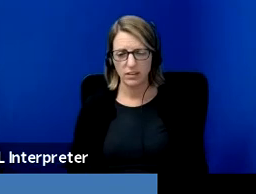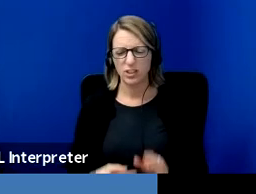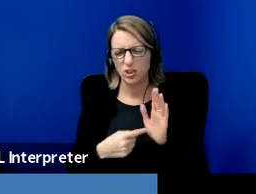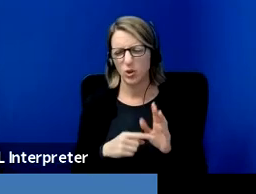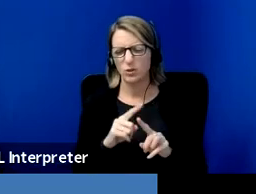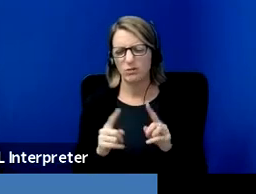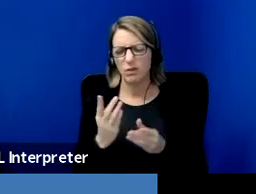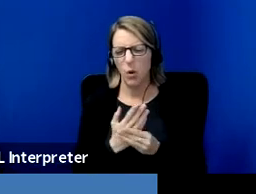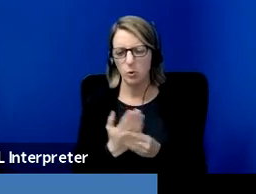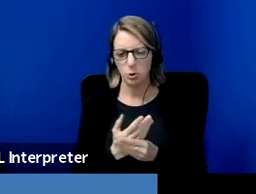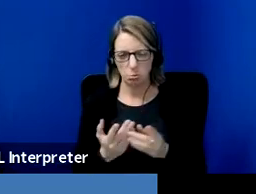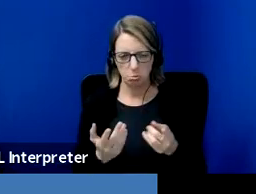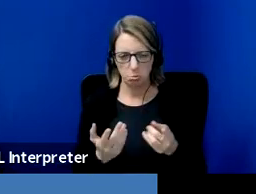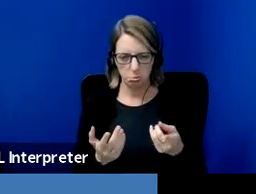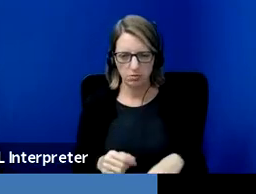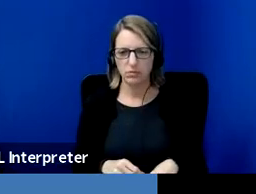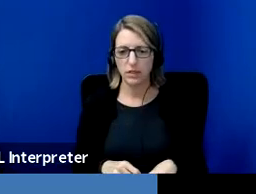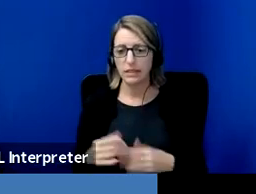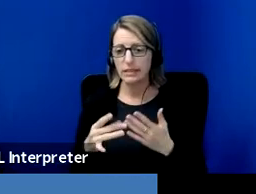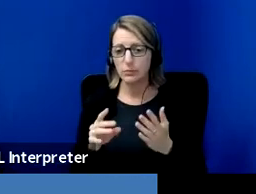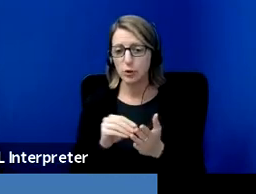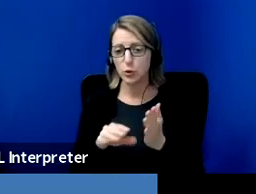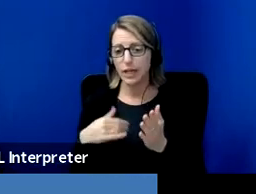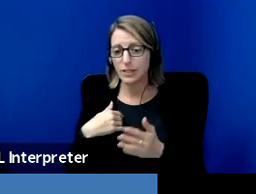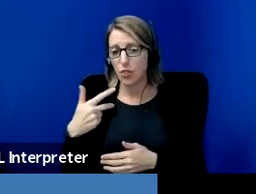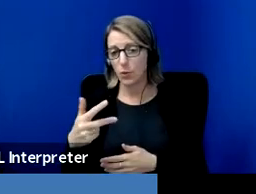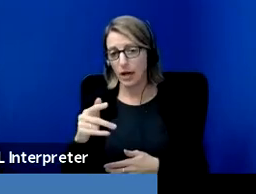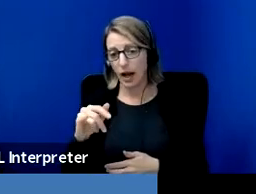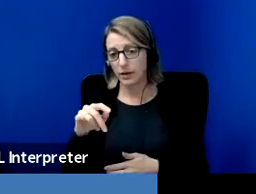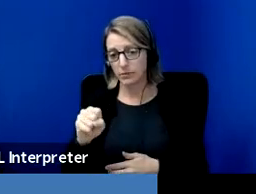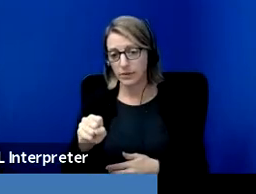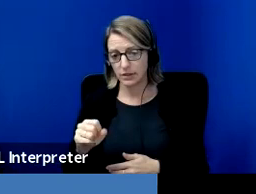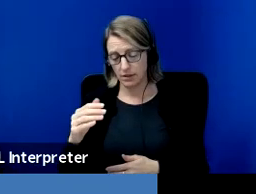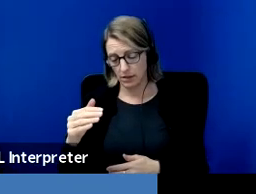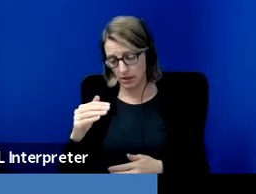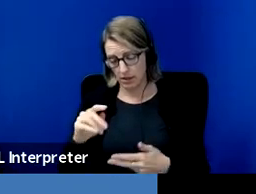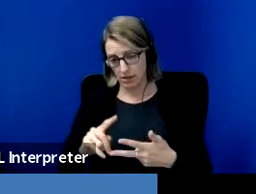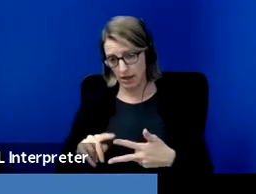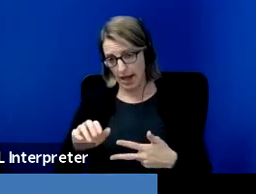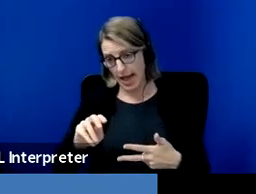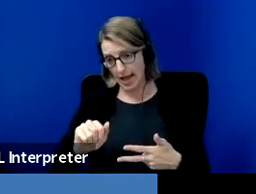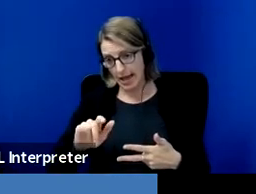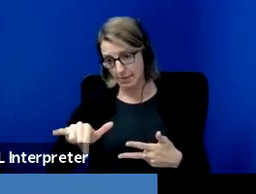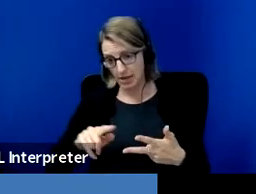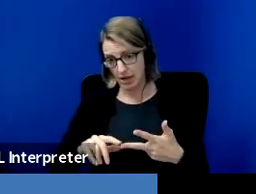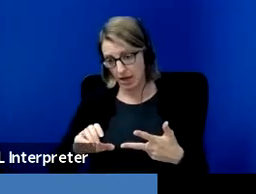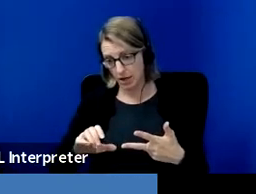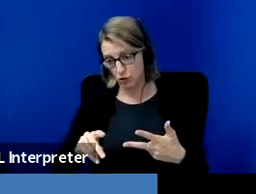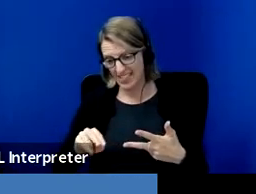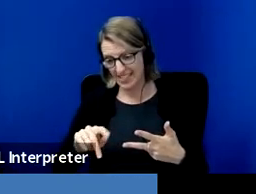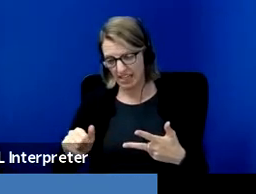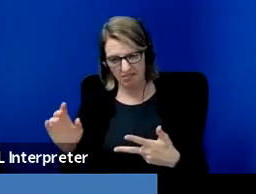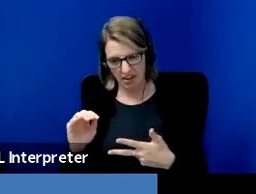usage. So sample student knows has 3 items. Amy and Christina do not. So sample student, this is a